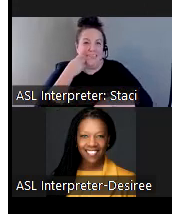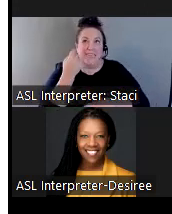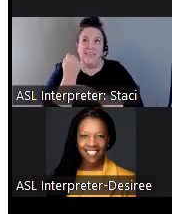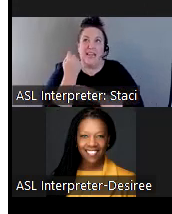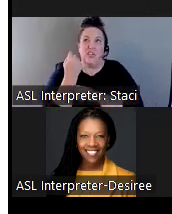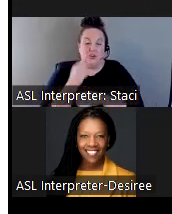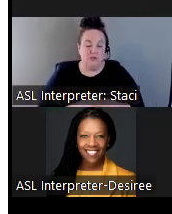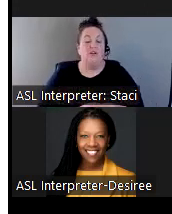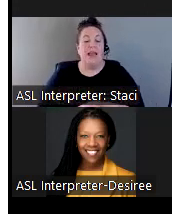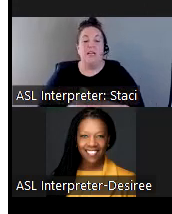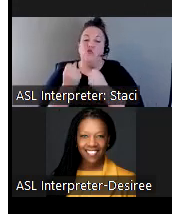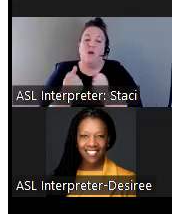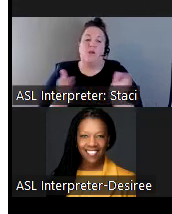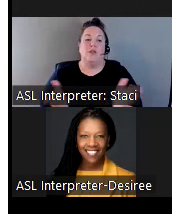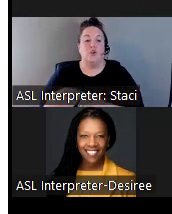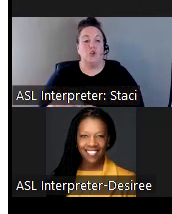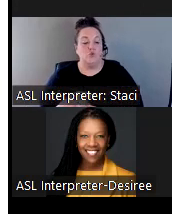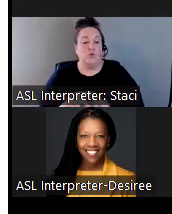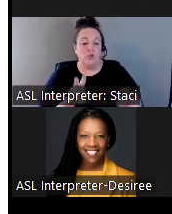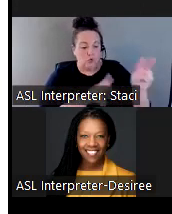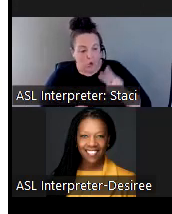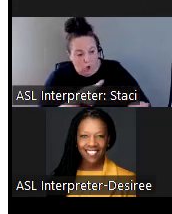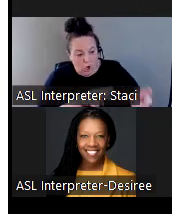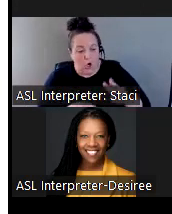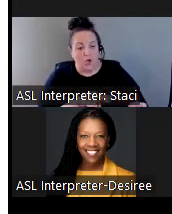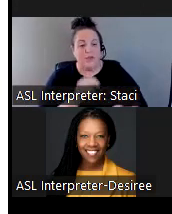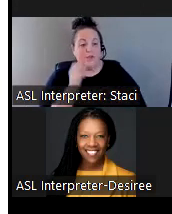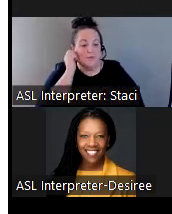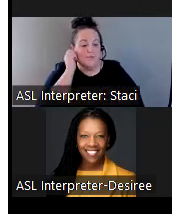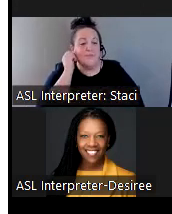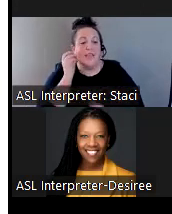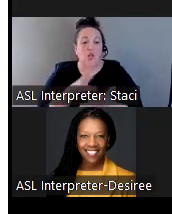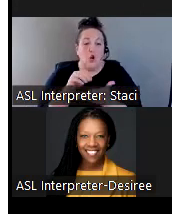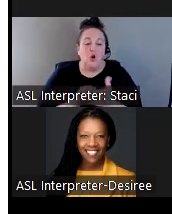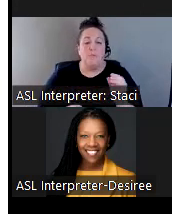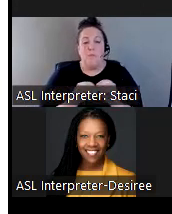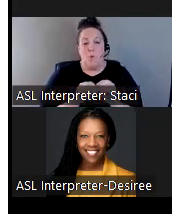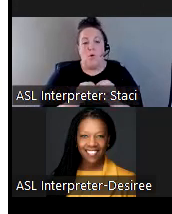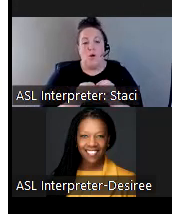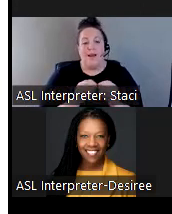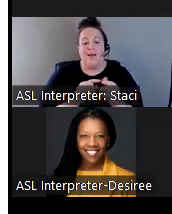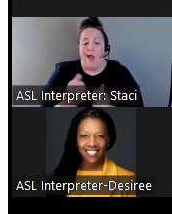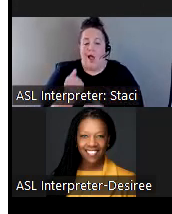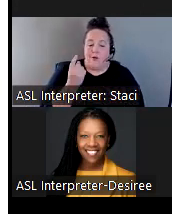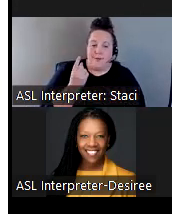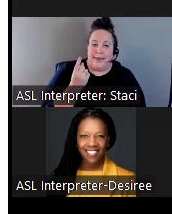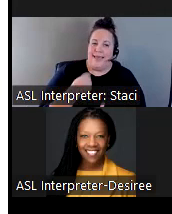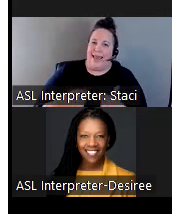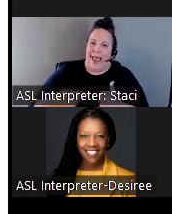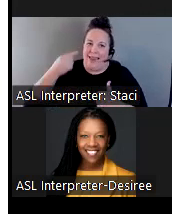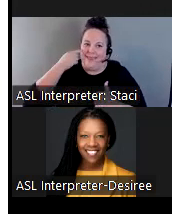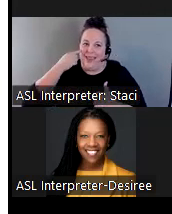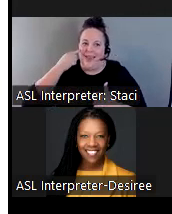ago, and I would strongly encourage you to go look at it, learn more about it, understand, and I think